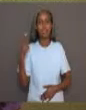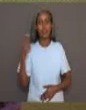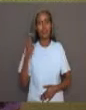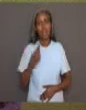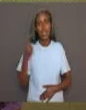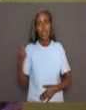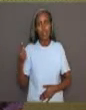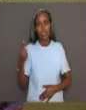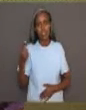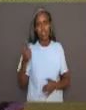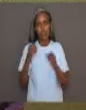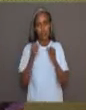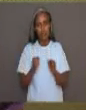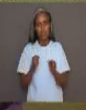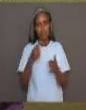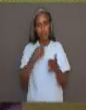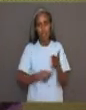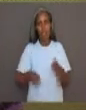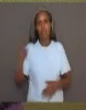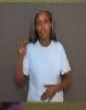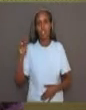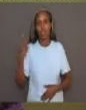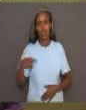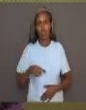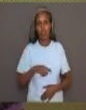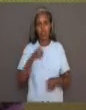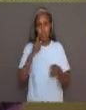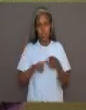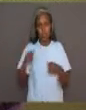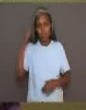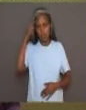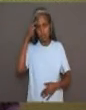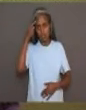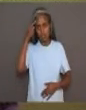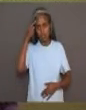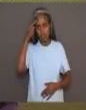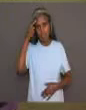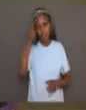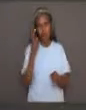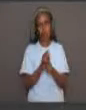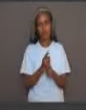every possible value of n, we cannot consider it proved.